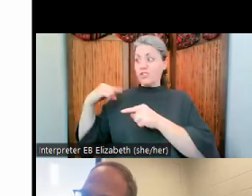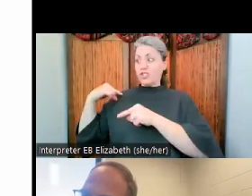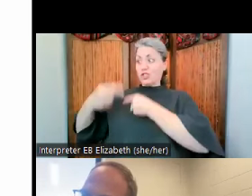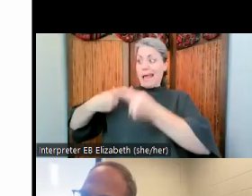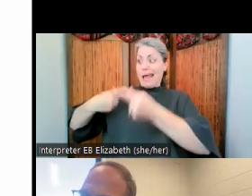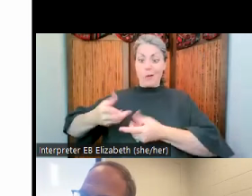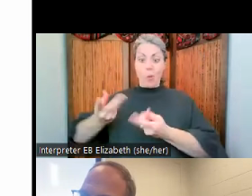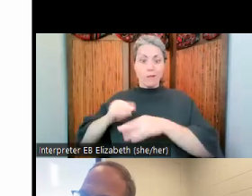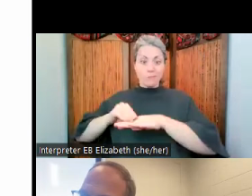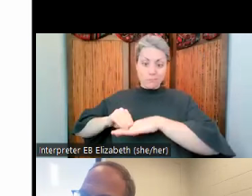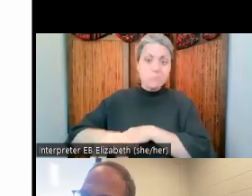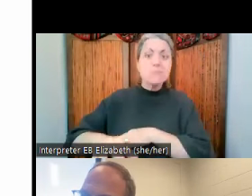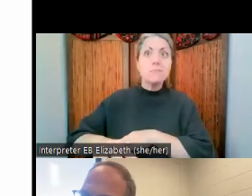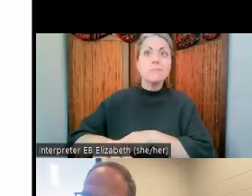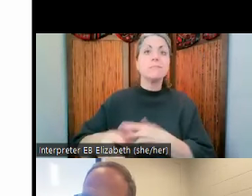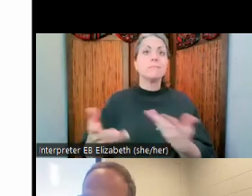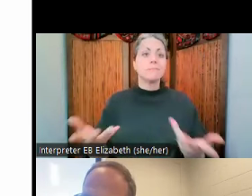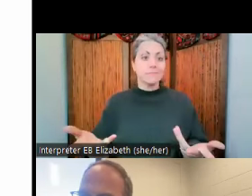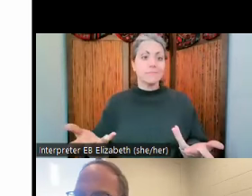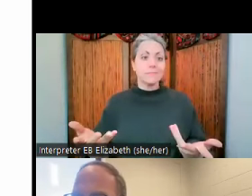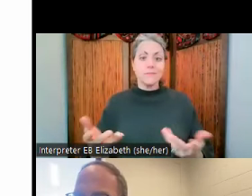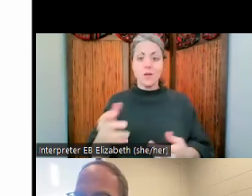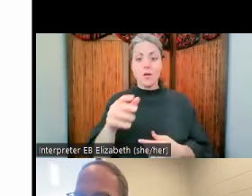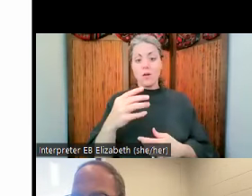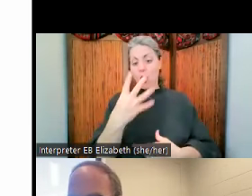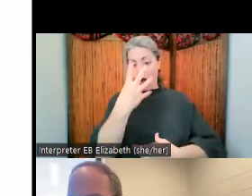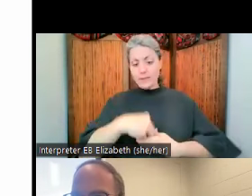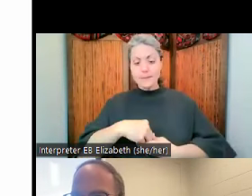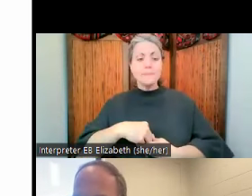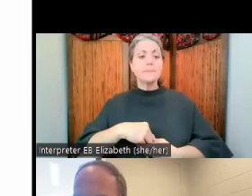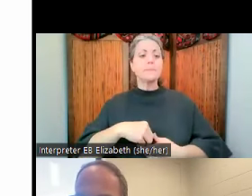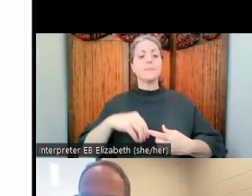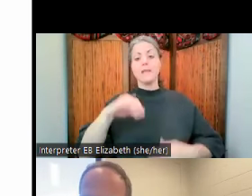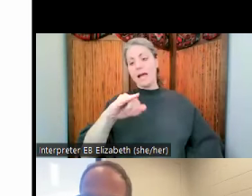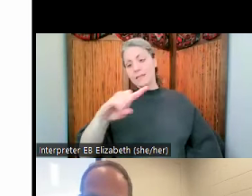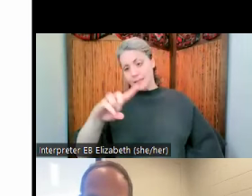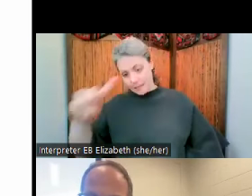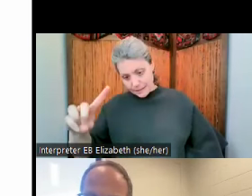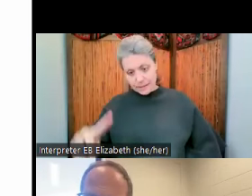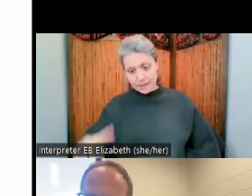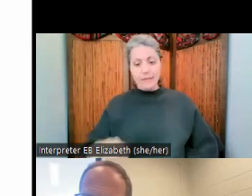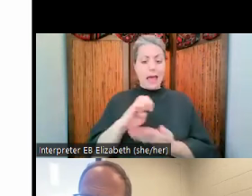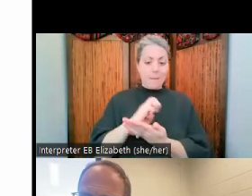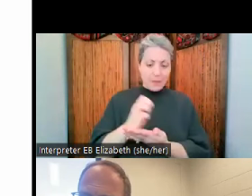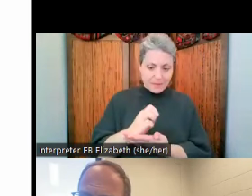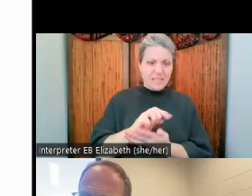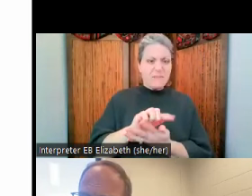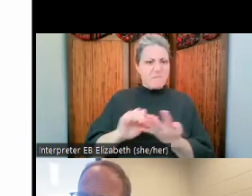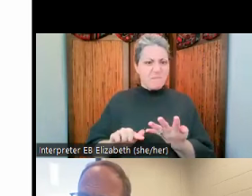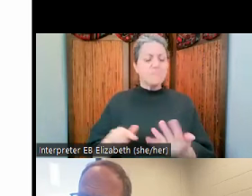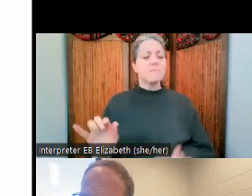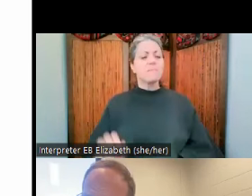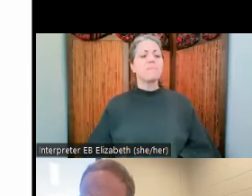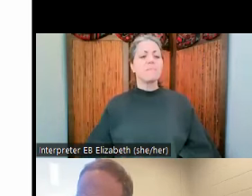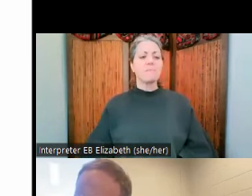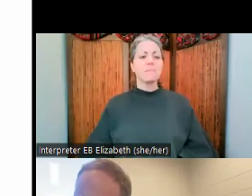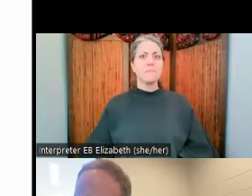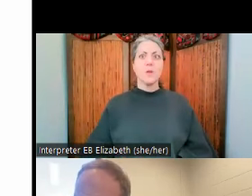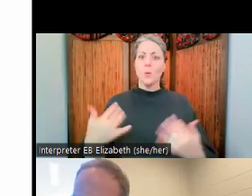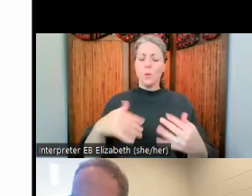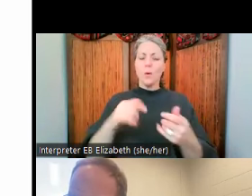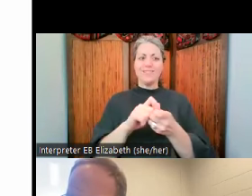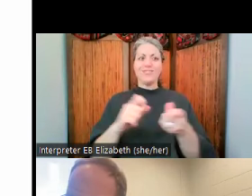landscape underlying autism, intellectual disability, and epilepsy as well. And there's really been a revolution